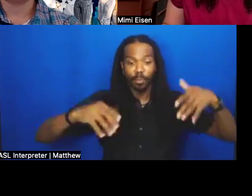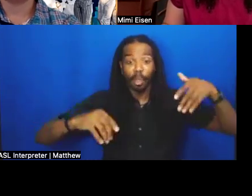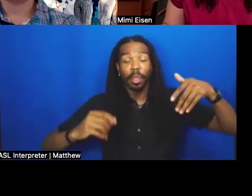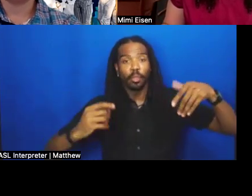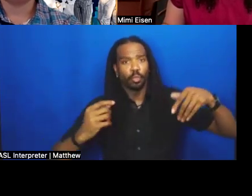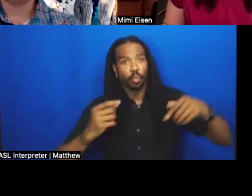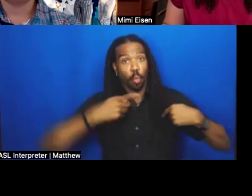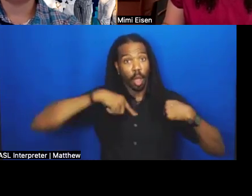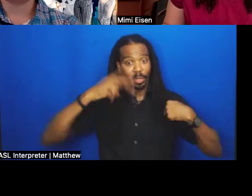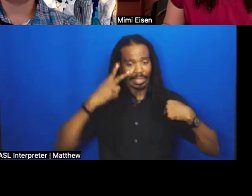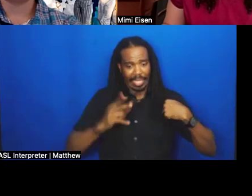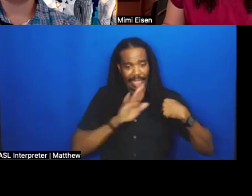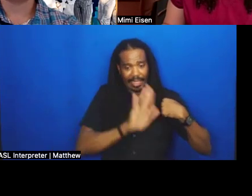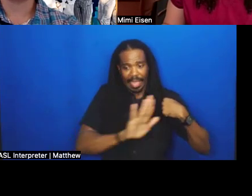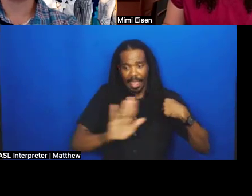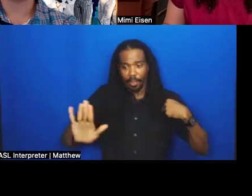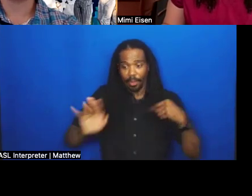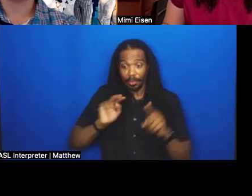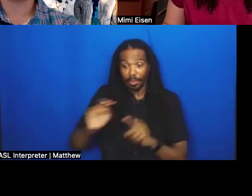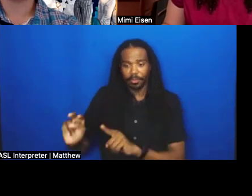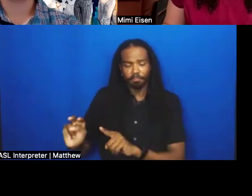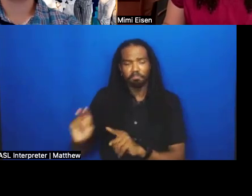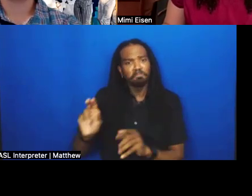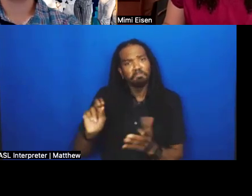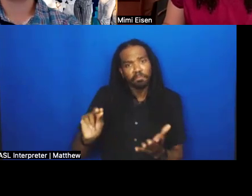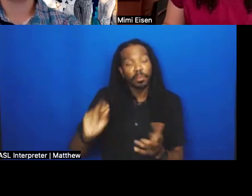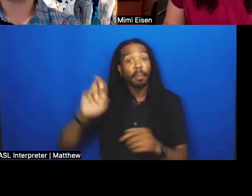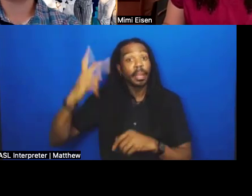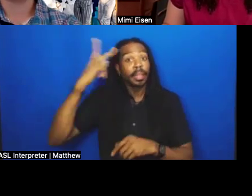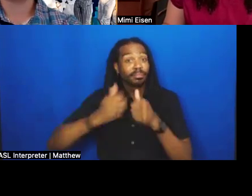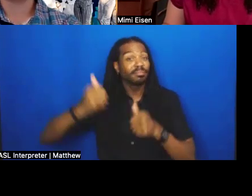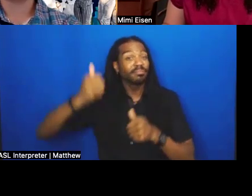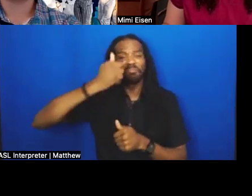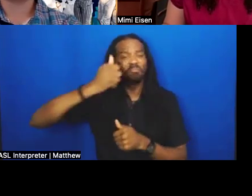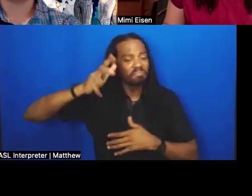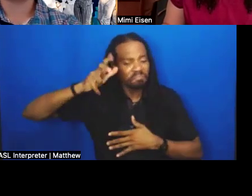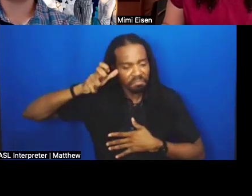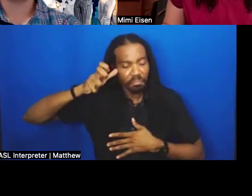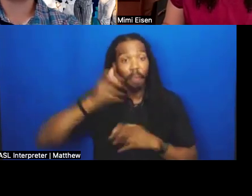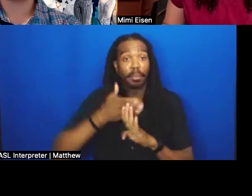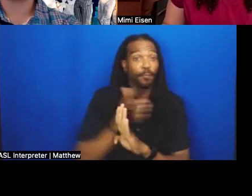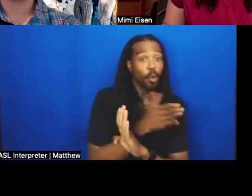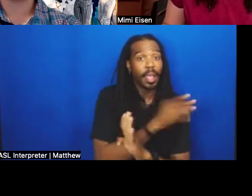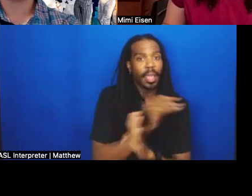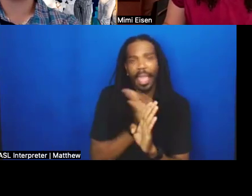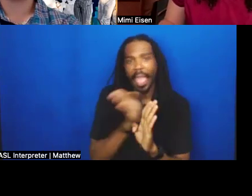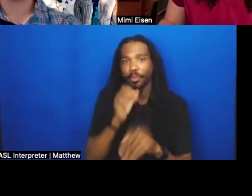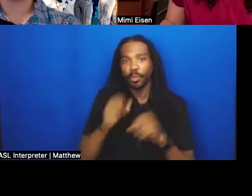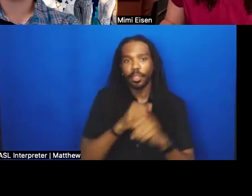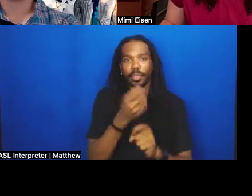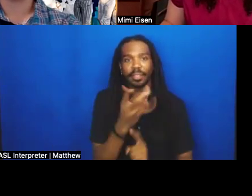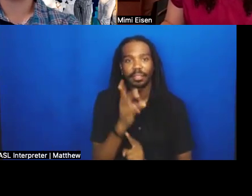benevolently granted from the top down by political elites before, during, and after 1776. And so that's the history I